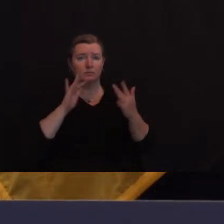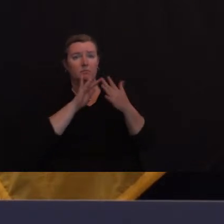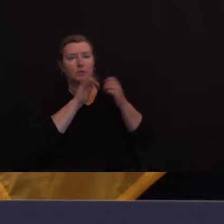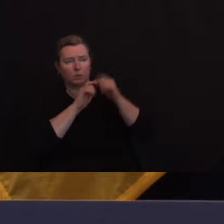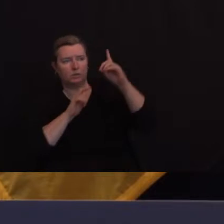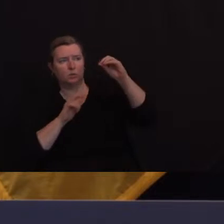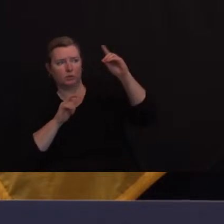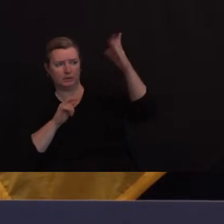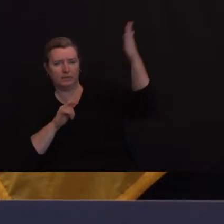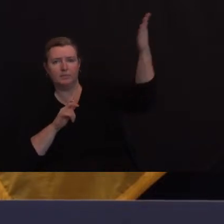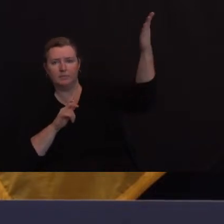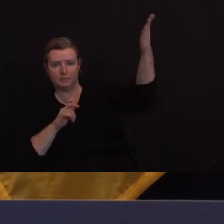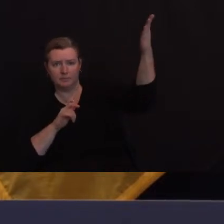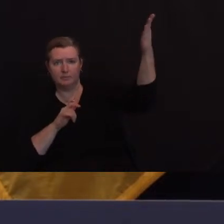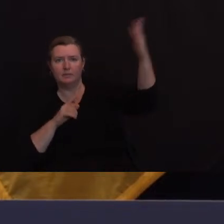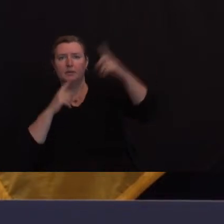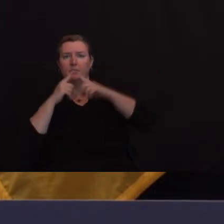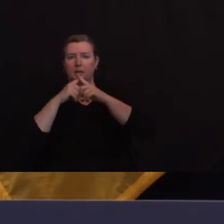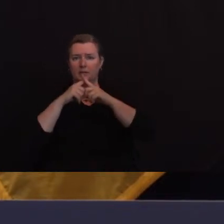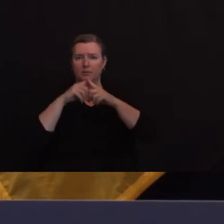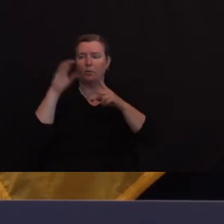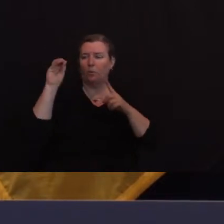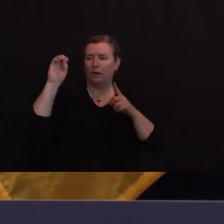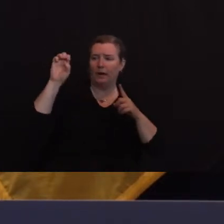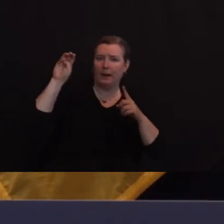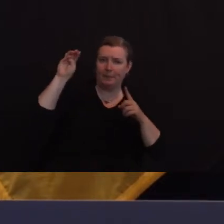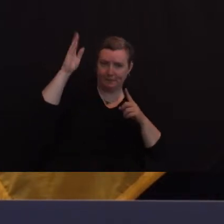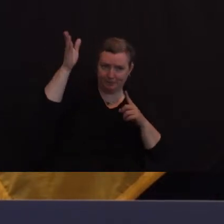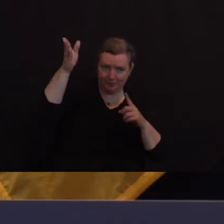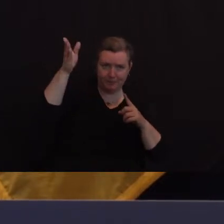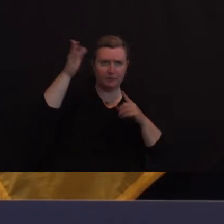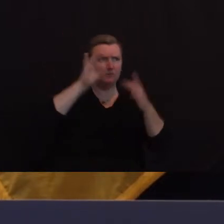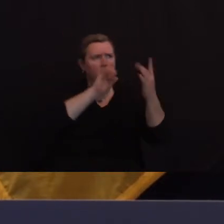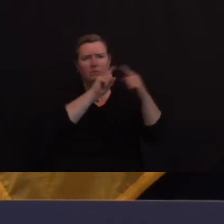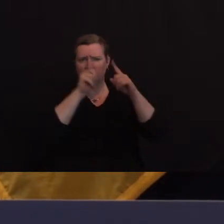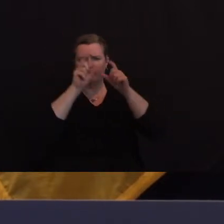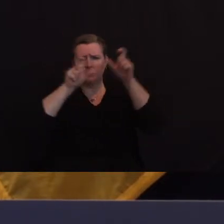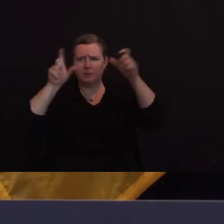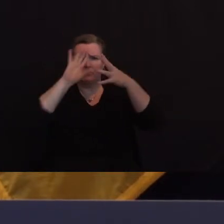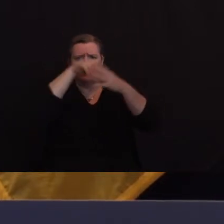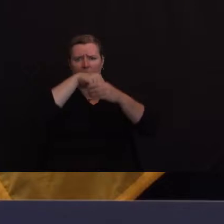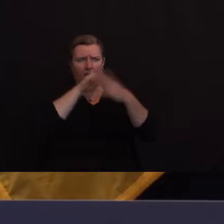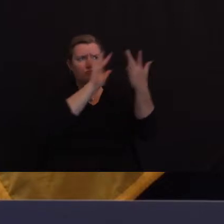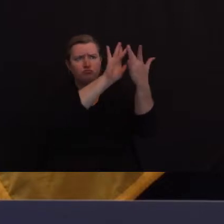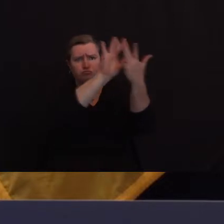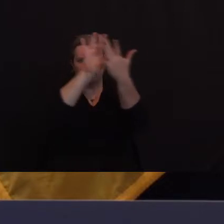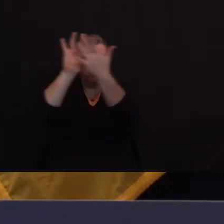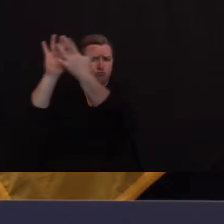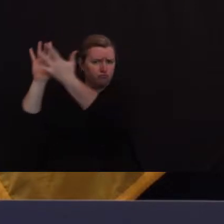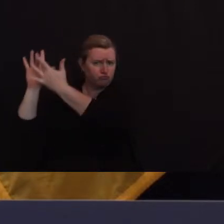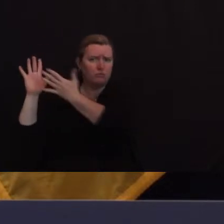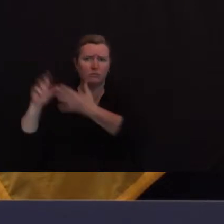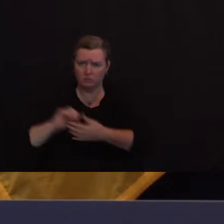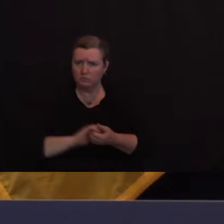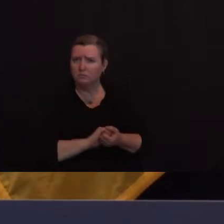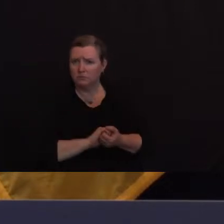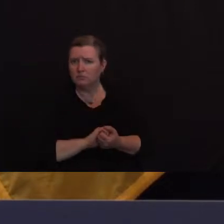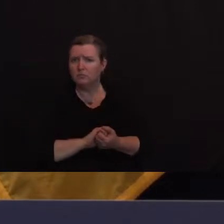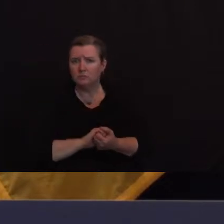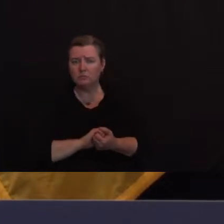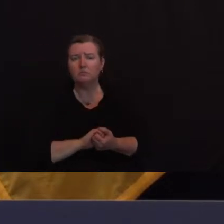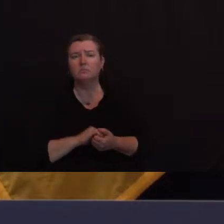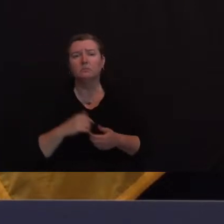his team at OEM are involved. There's a whole lot of moving parts here. And again, we want to be in the category of doing the right